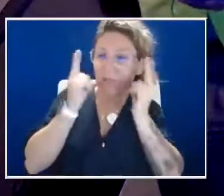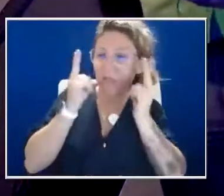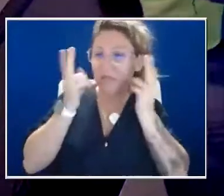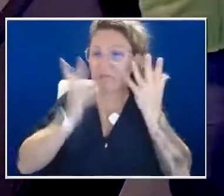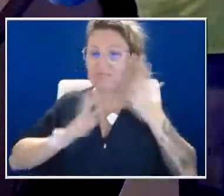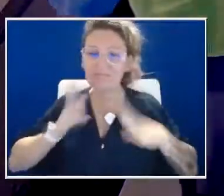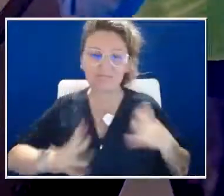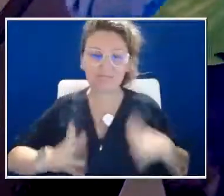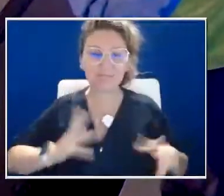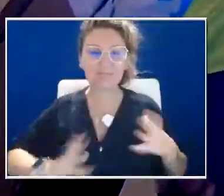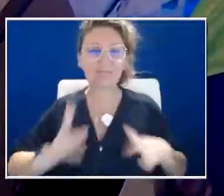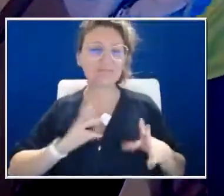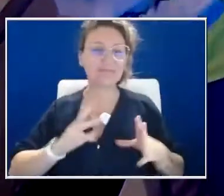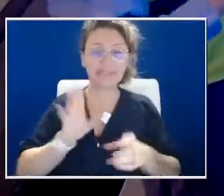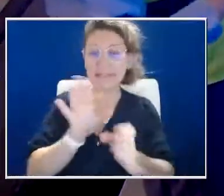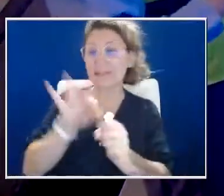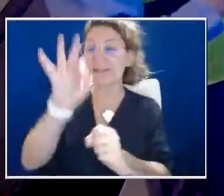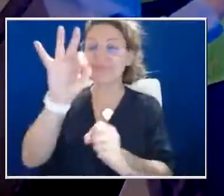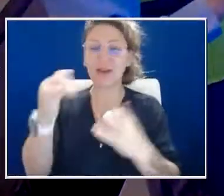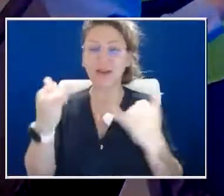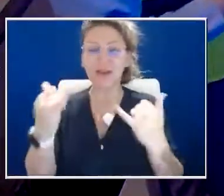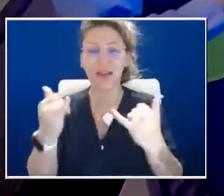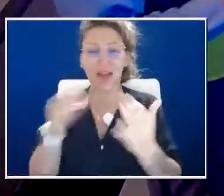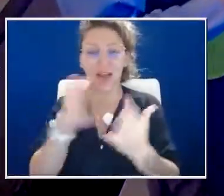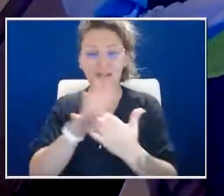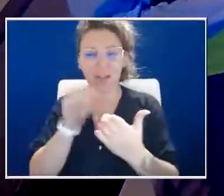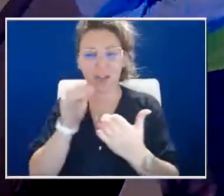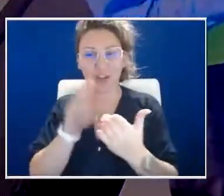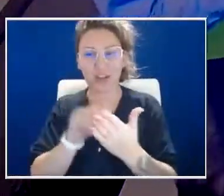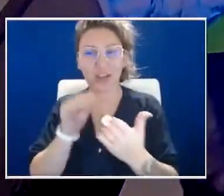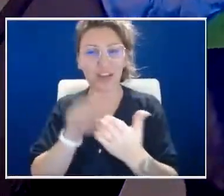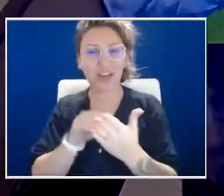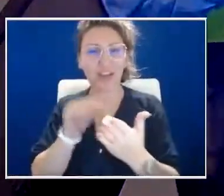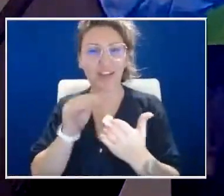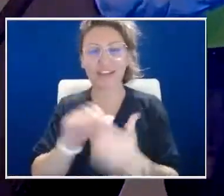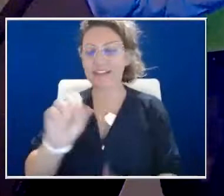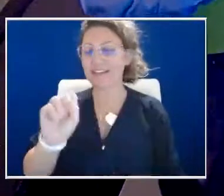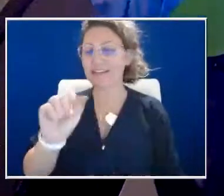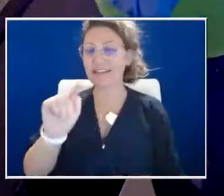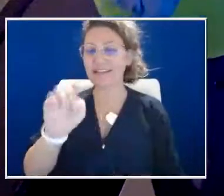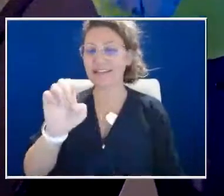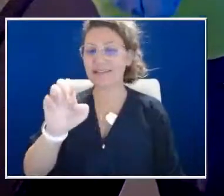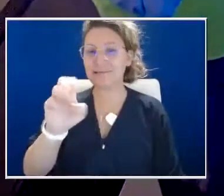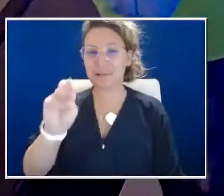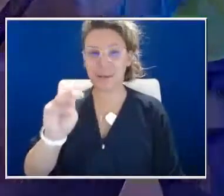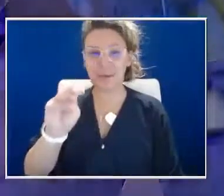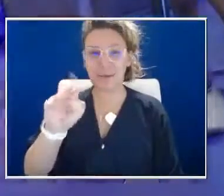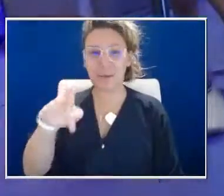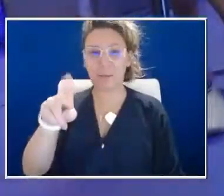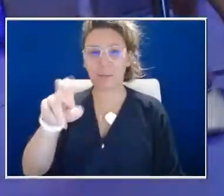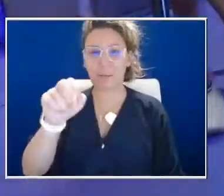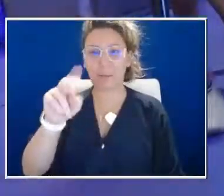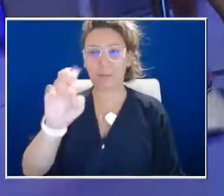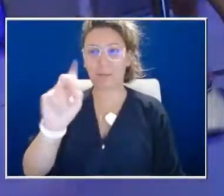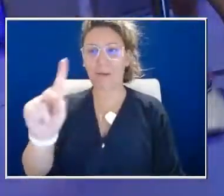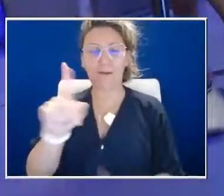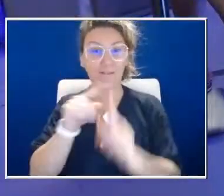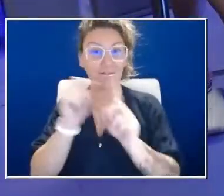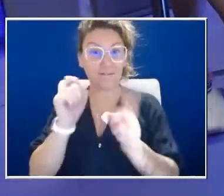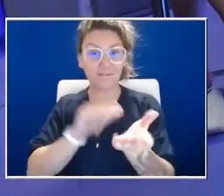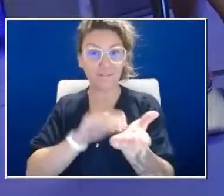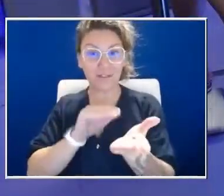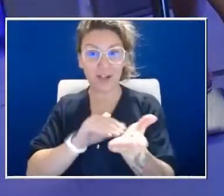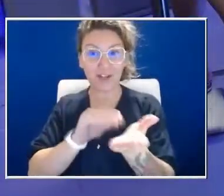spirit. I have now learned what steampunk is. From Dr. Silver. She's much cooler than